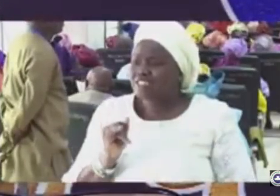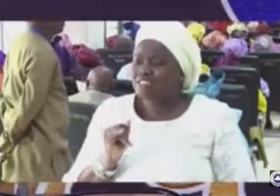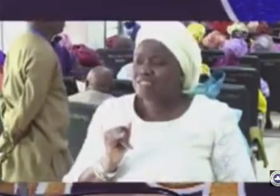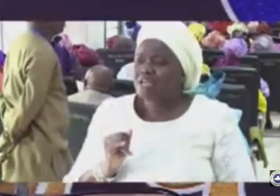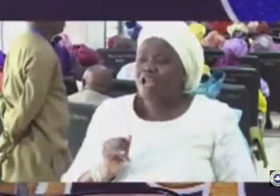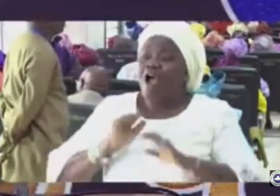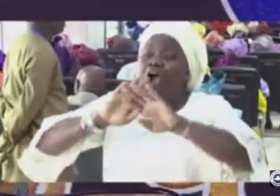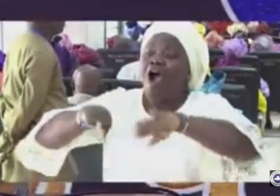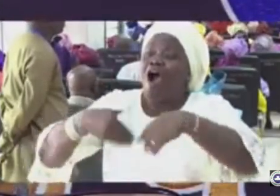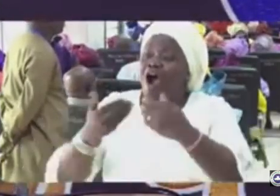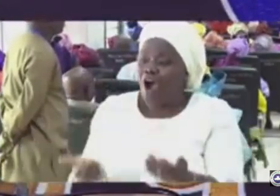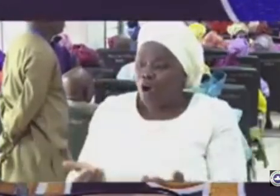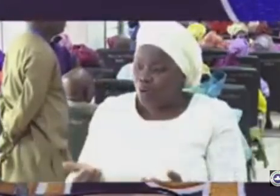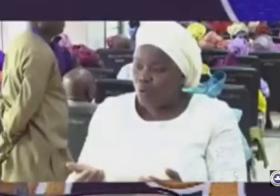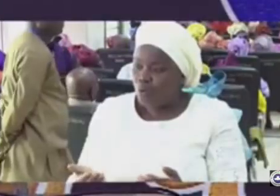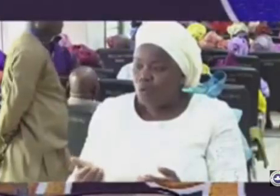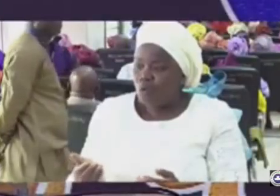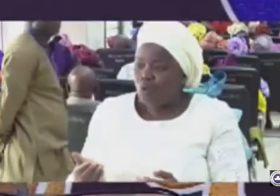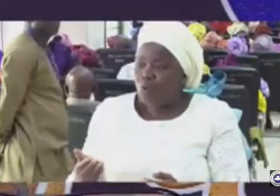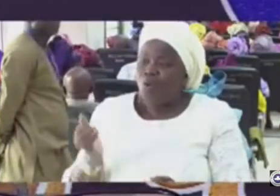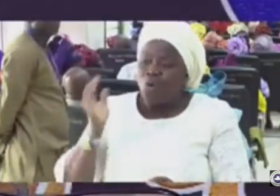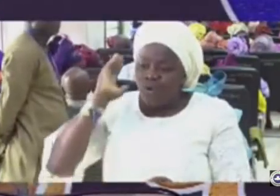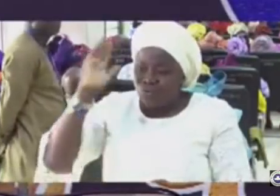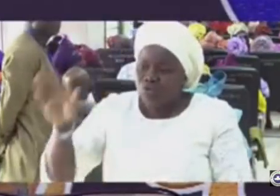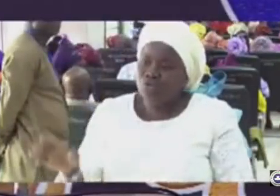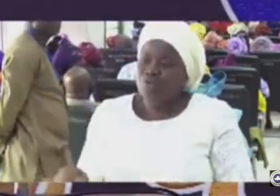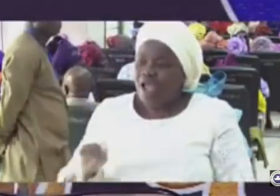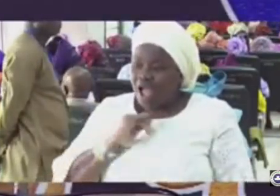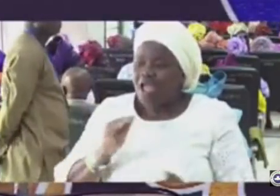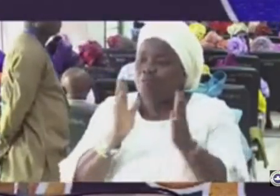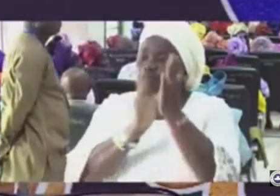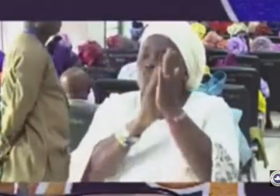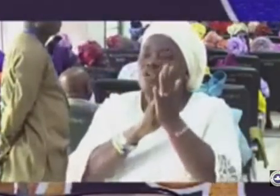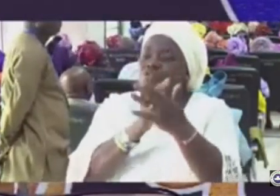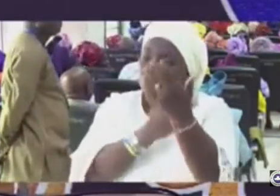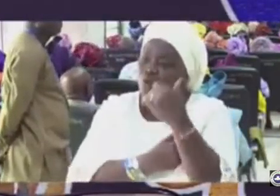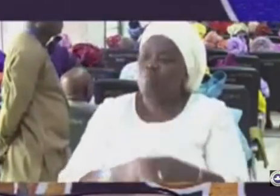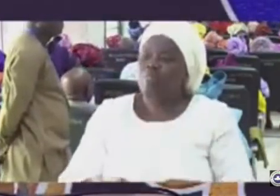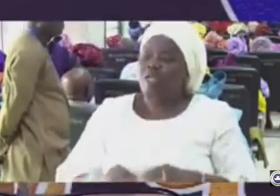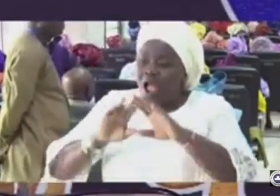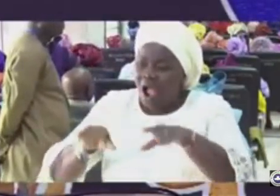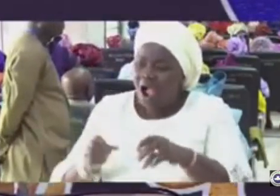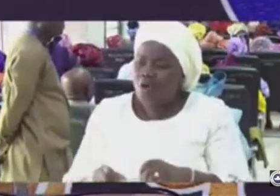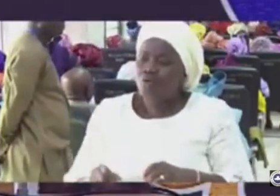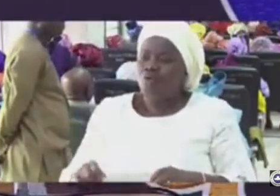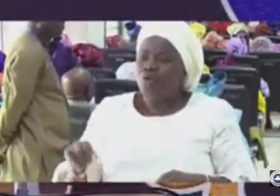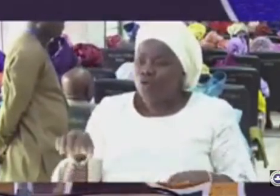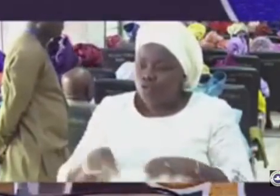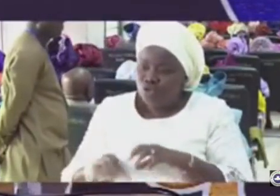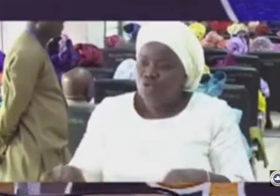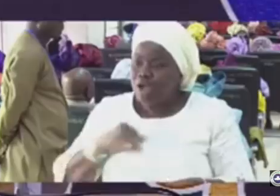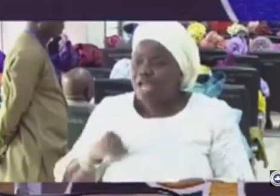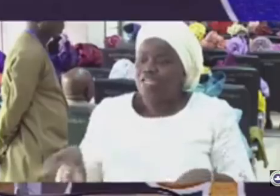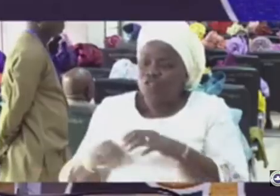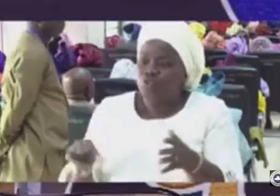him. We need to praise him. How do I do it? Second Samuel chapter